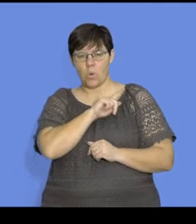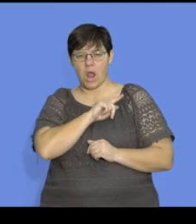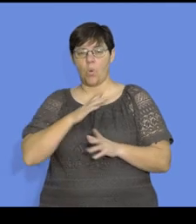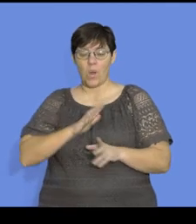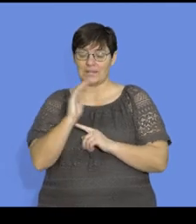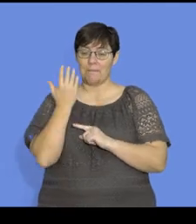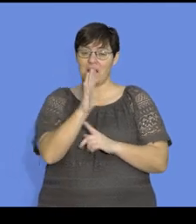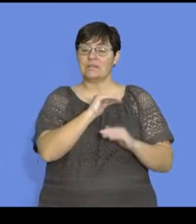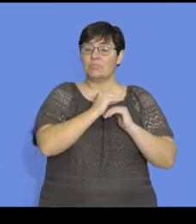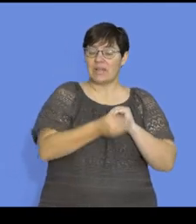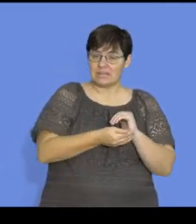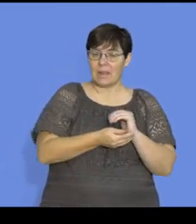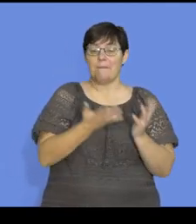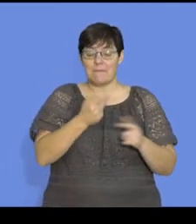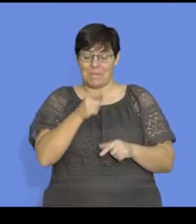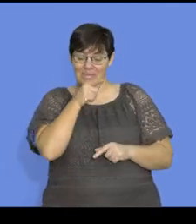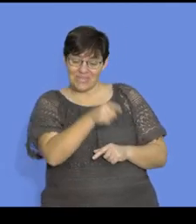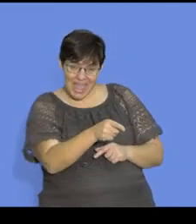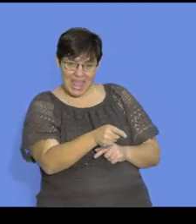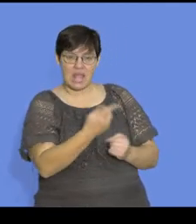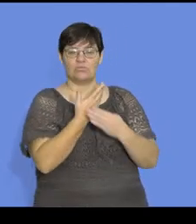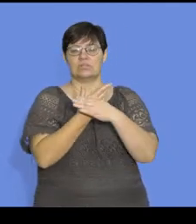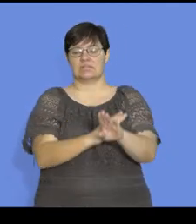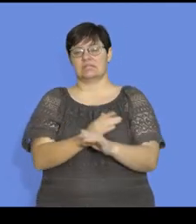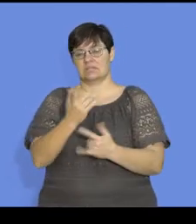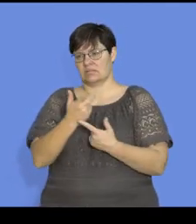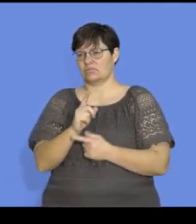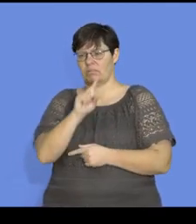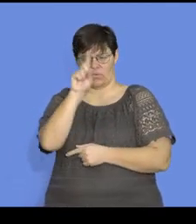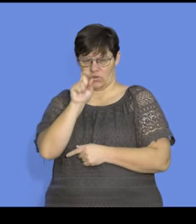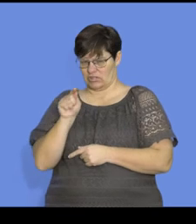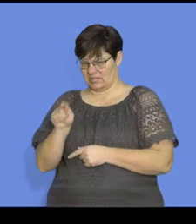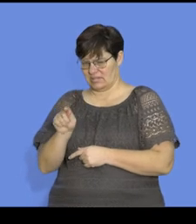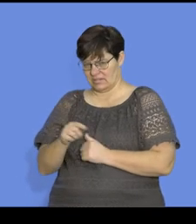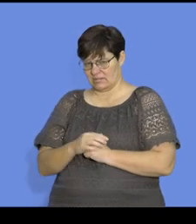protect plants that might be disease resistant. So I'm going to put a question